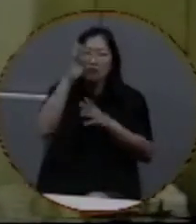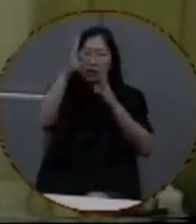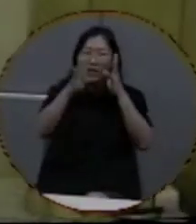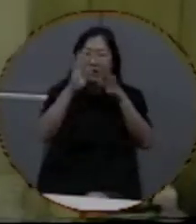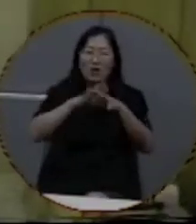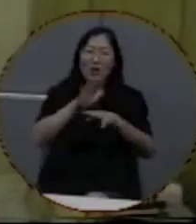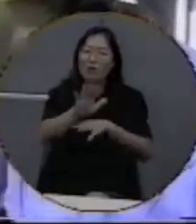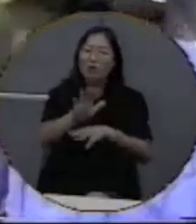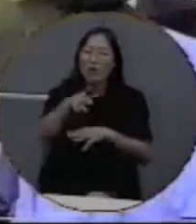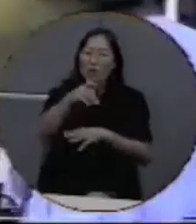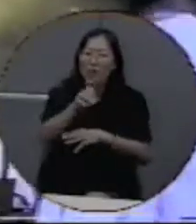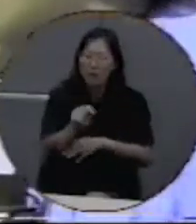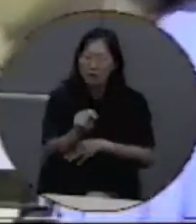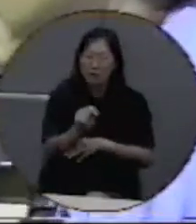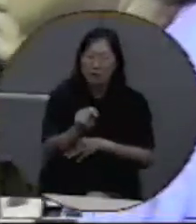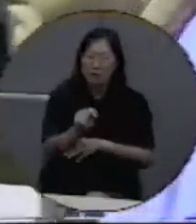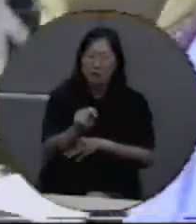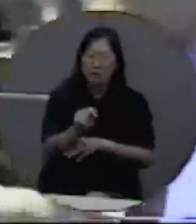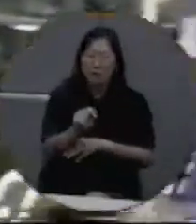part.